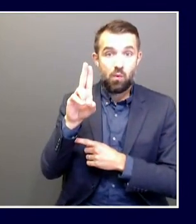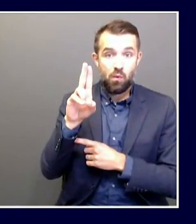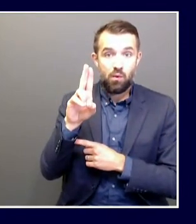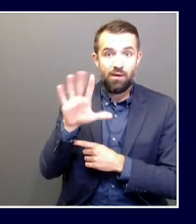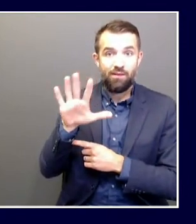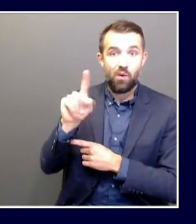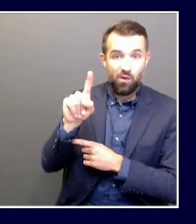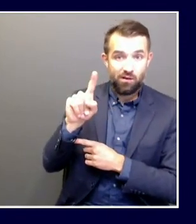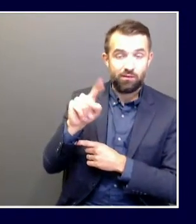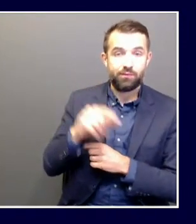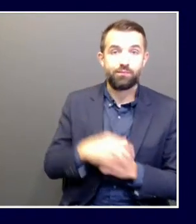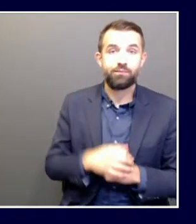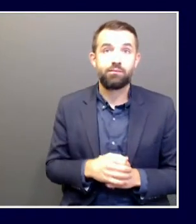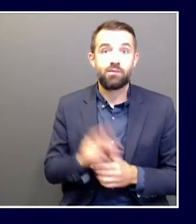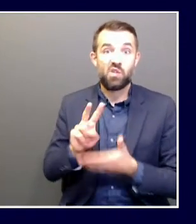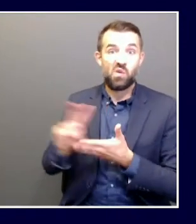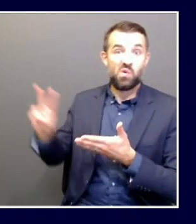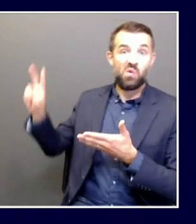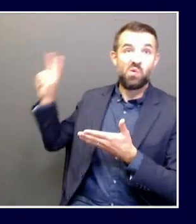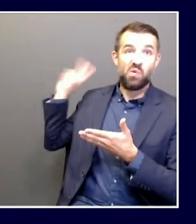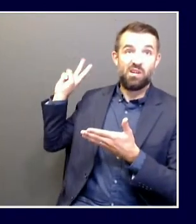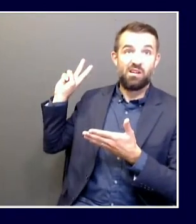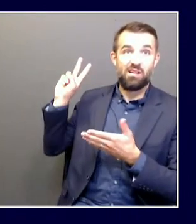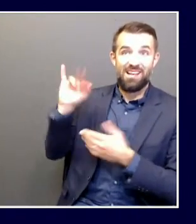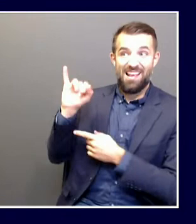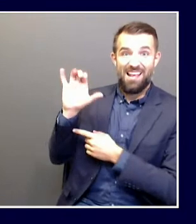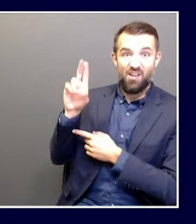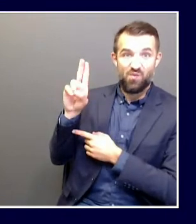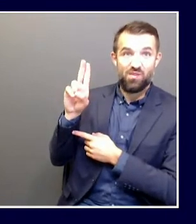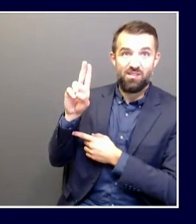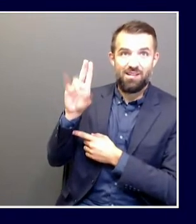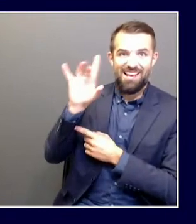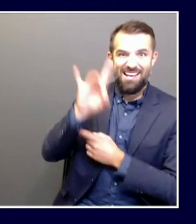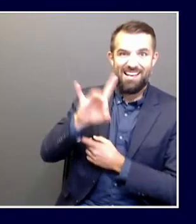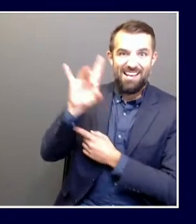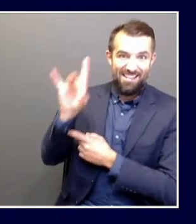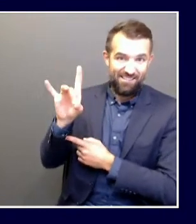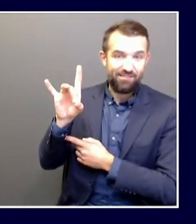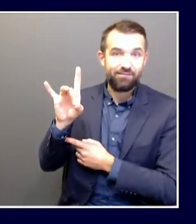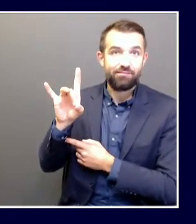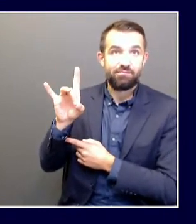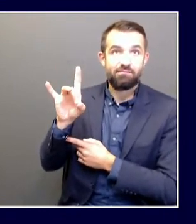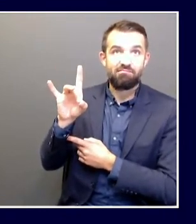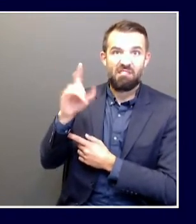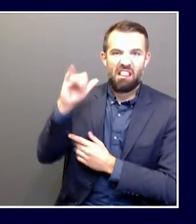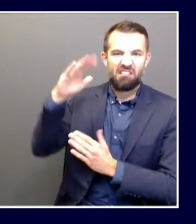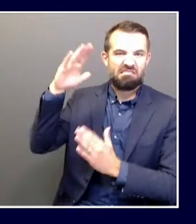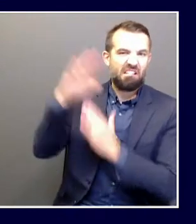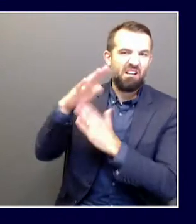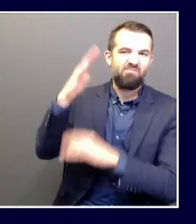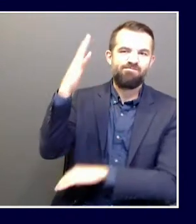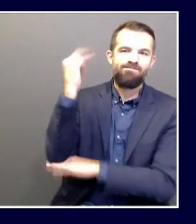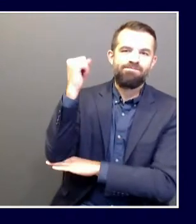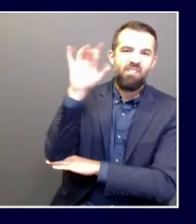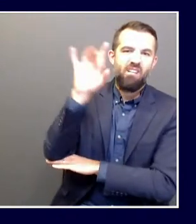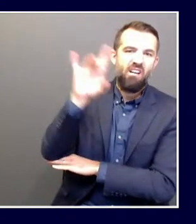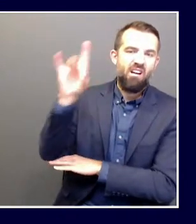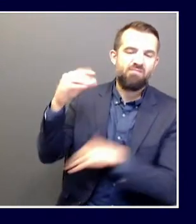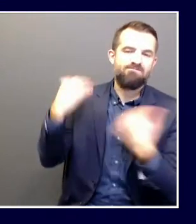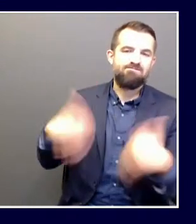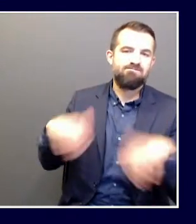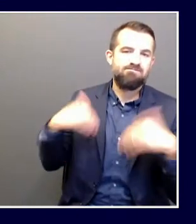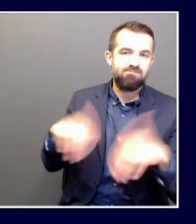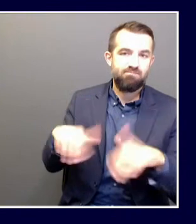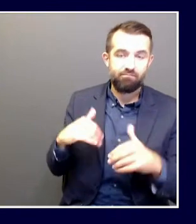weeks ago, that number stood at 88, which was our record. In terms of non-ICU patients, right